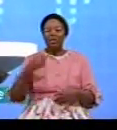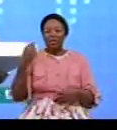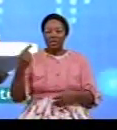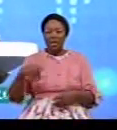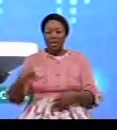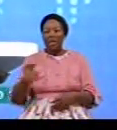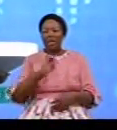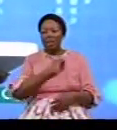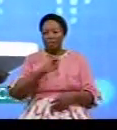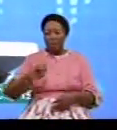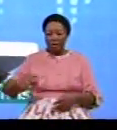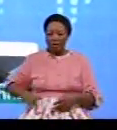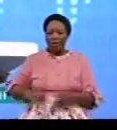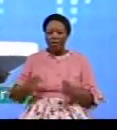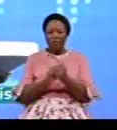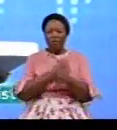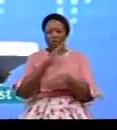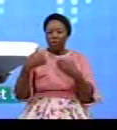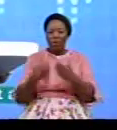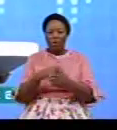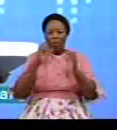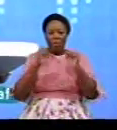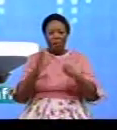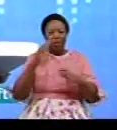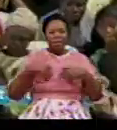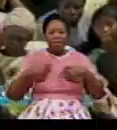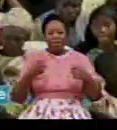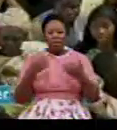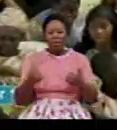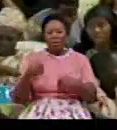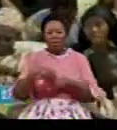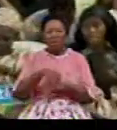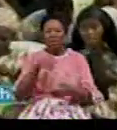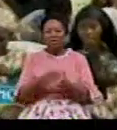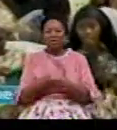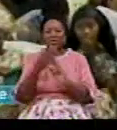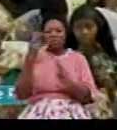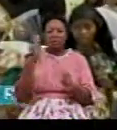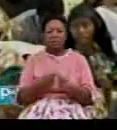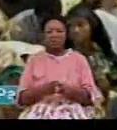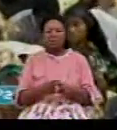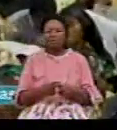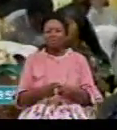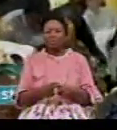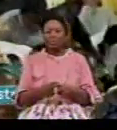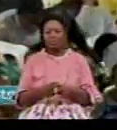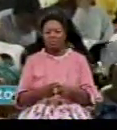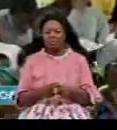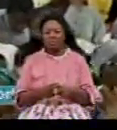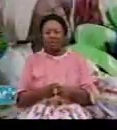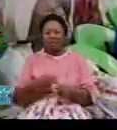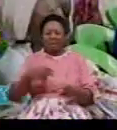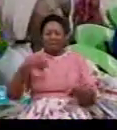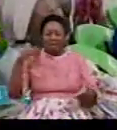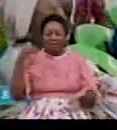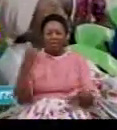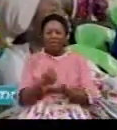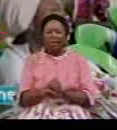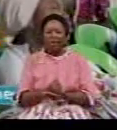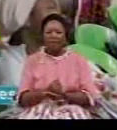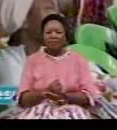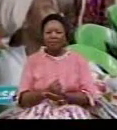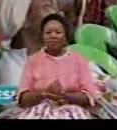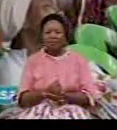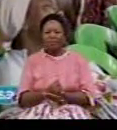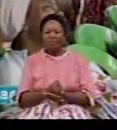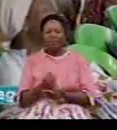radio. Power, will heal you tonight. Please complete and send to the WhatsApp number to us. Call on